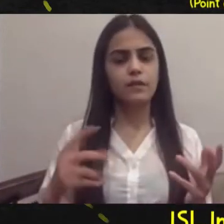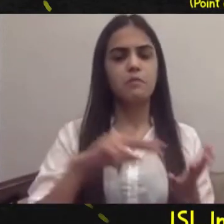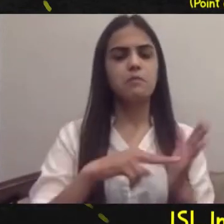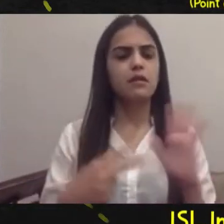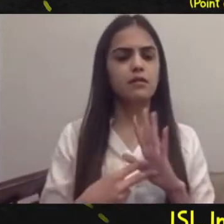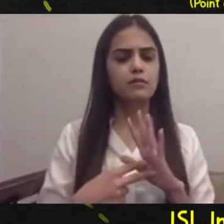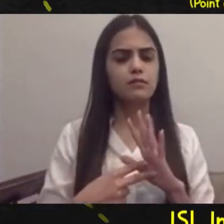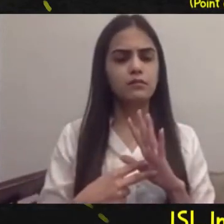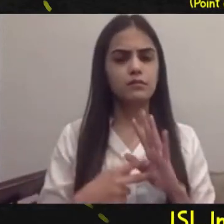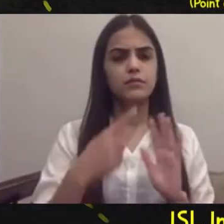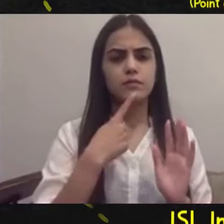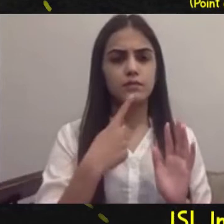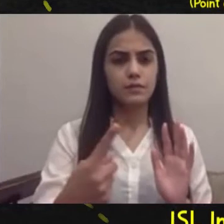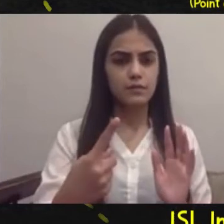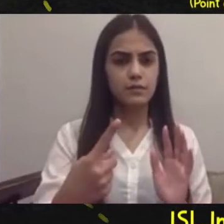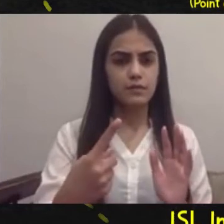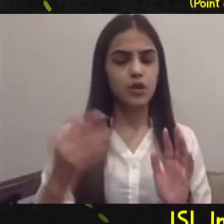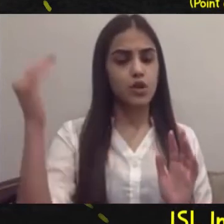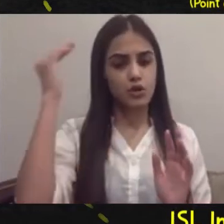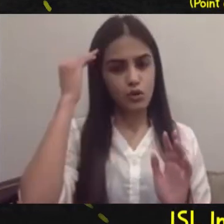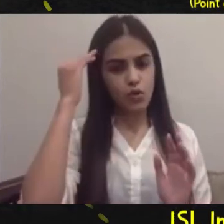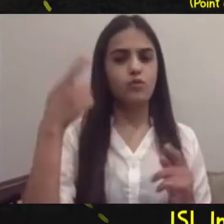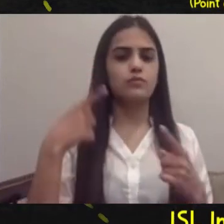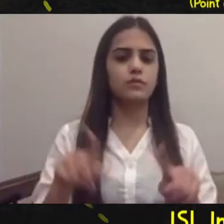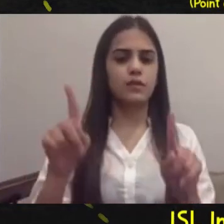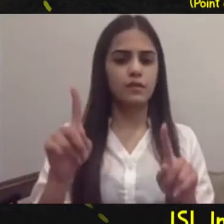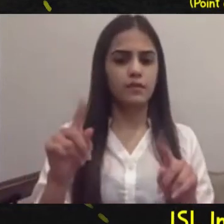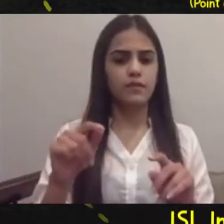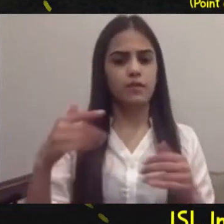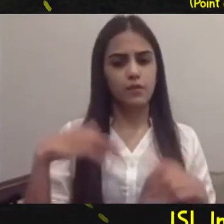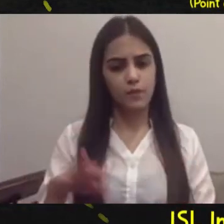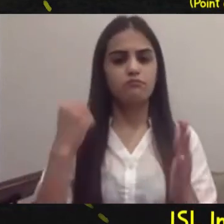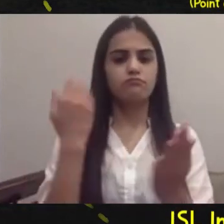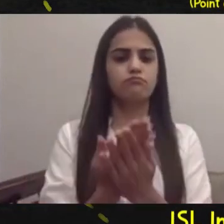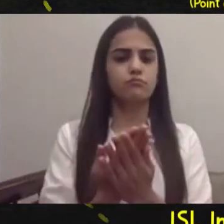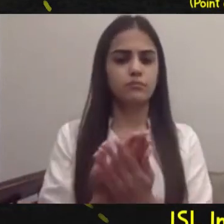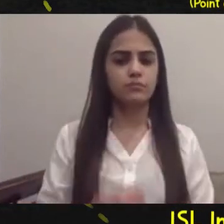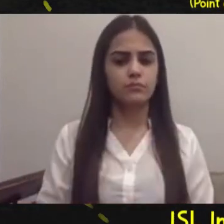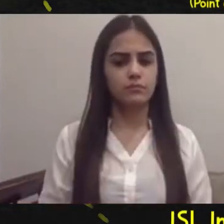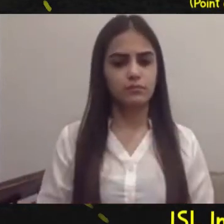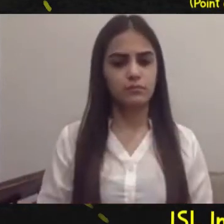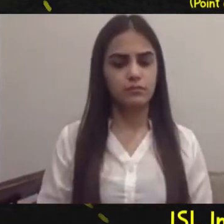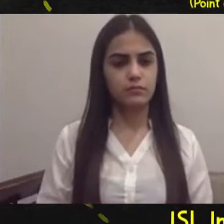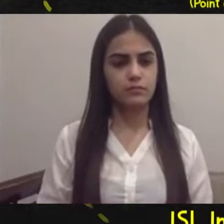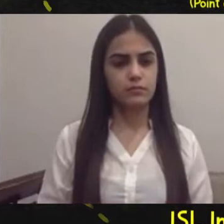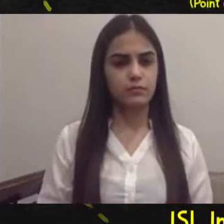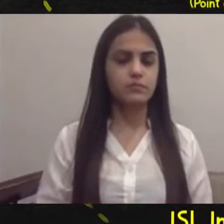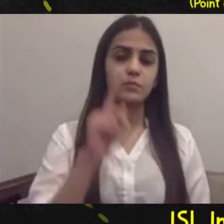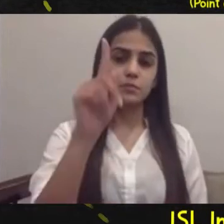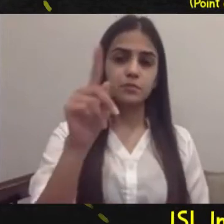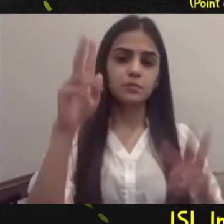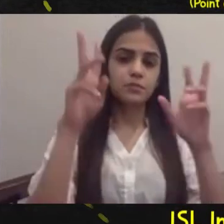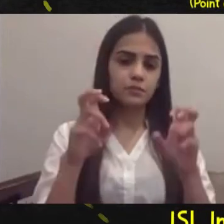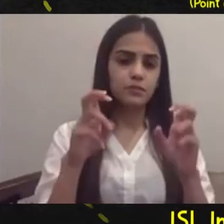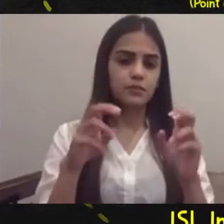the saying, know thyself, and apply it today? One part of it is through measurement or